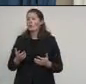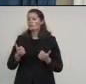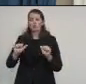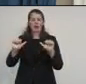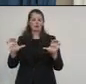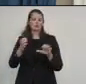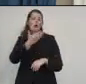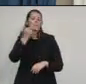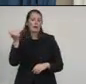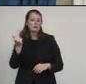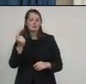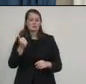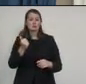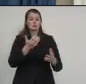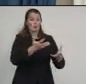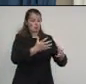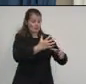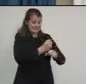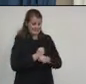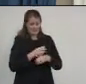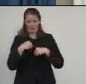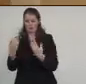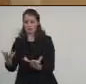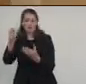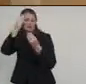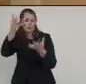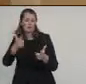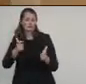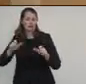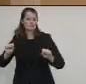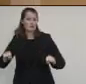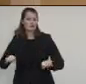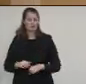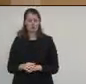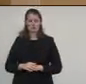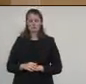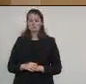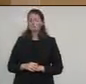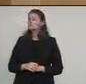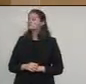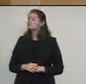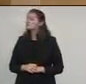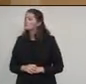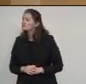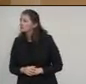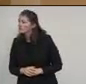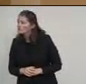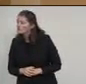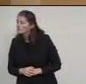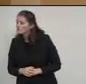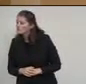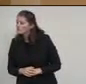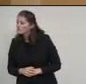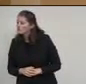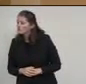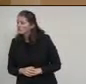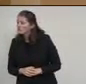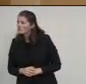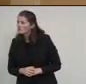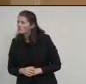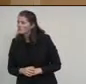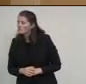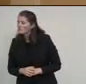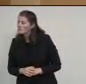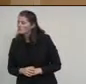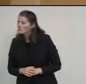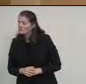plan to move forward in a safe and reasonable manner, and that's what we're relying on. So if they wanted to put a chair out there and say, hey,